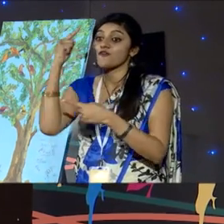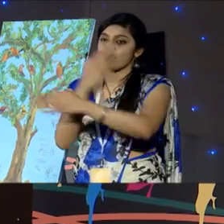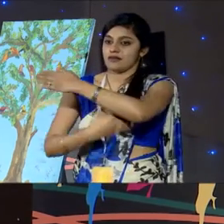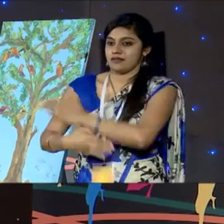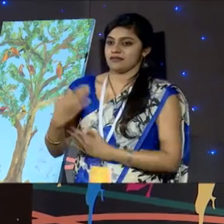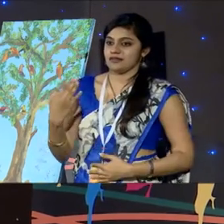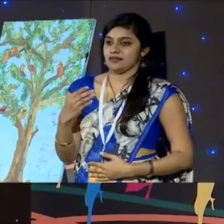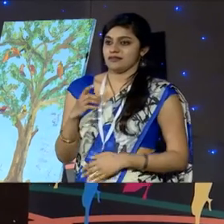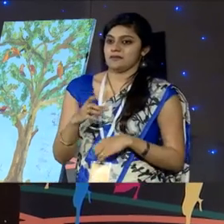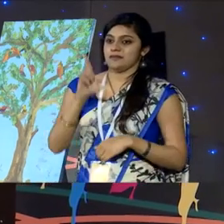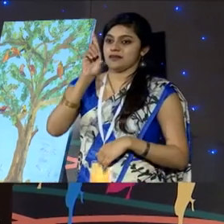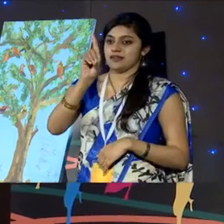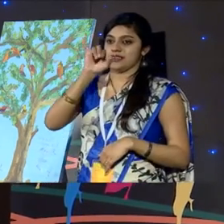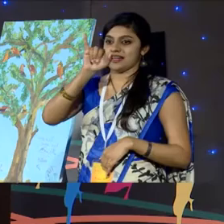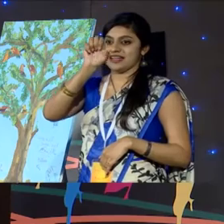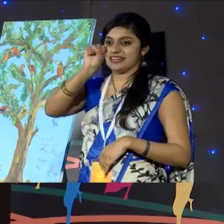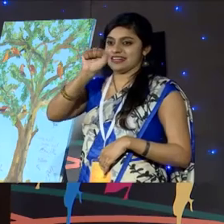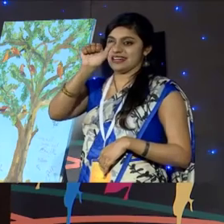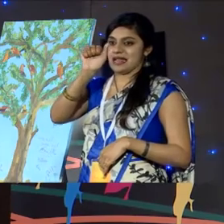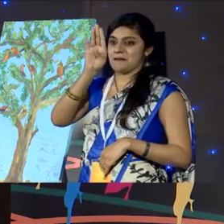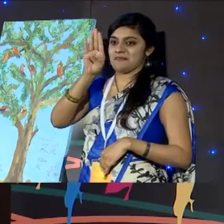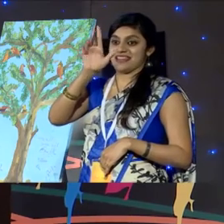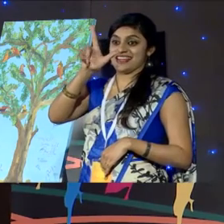Disabled. My God.